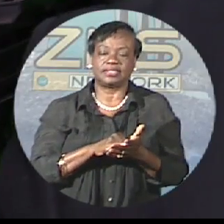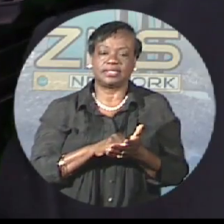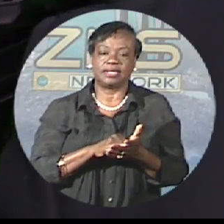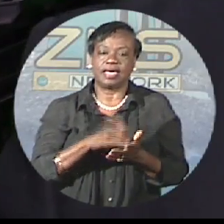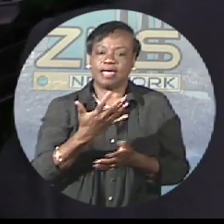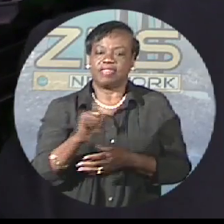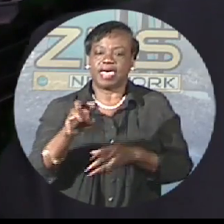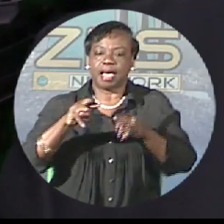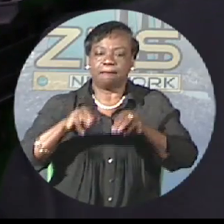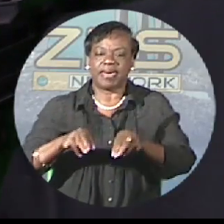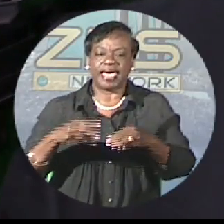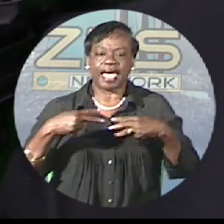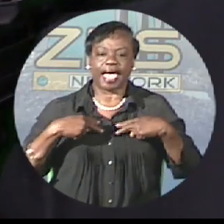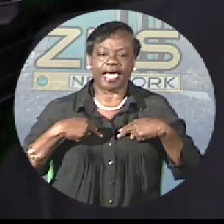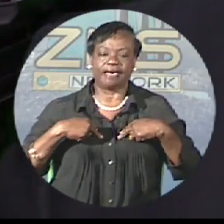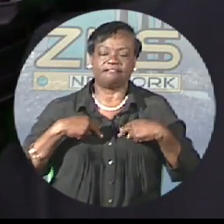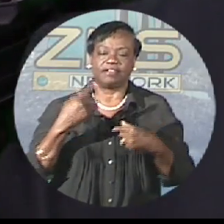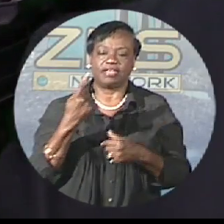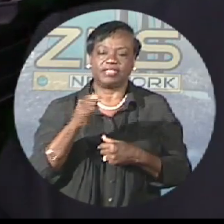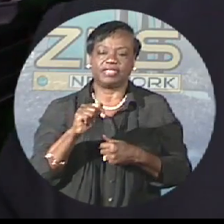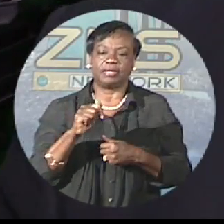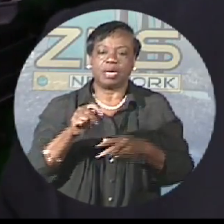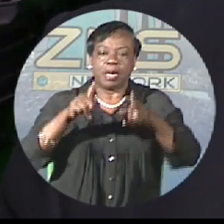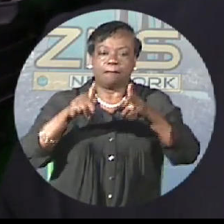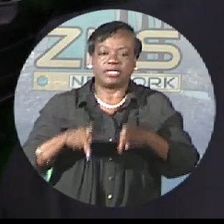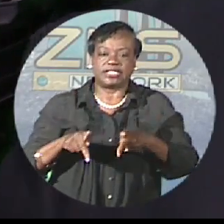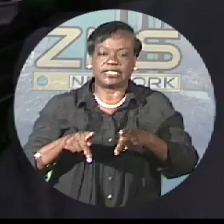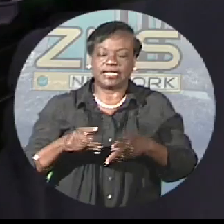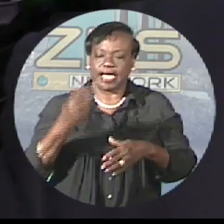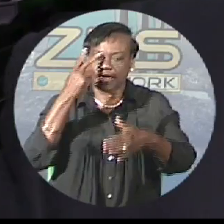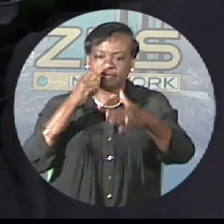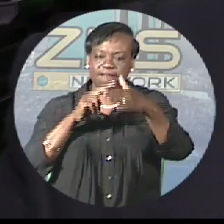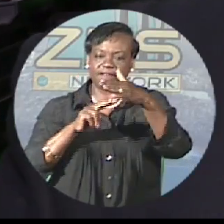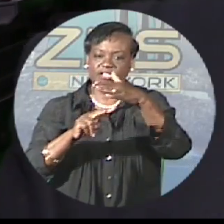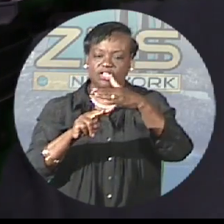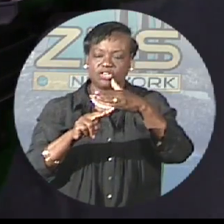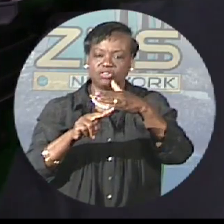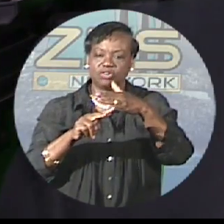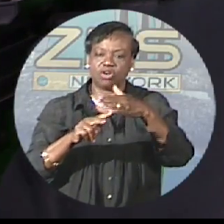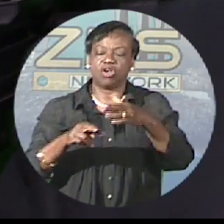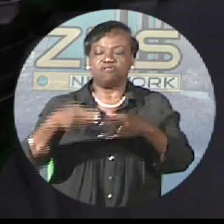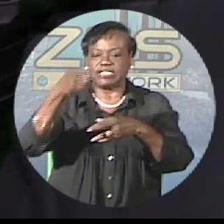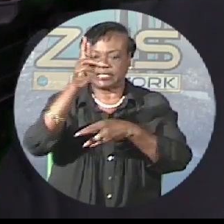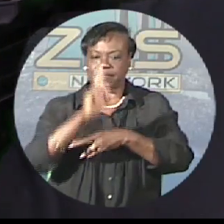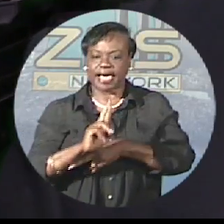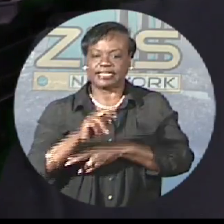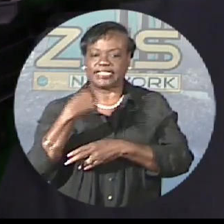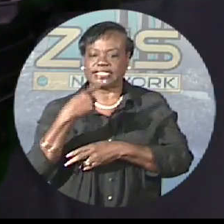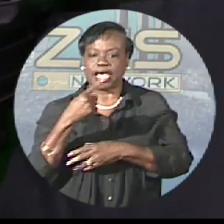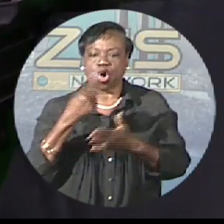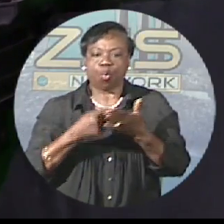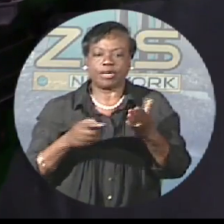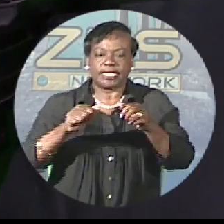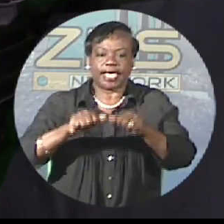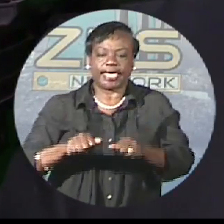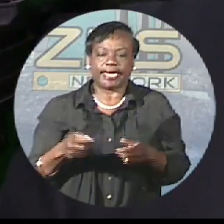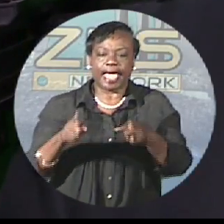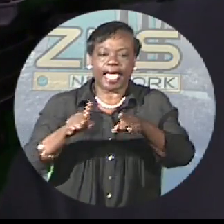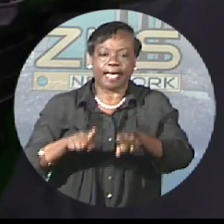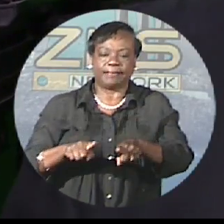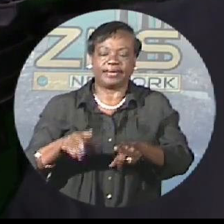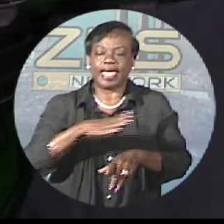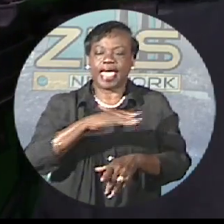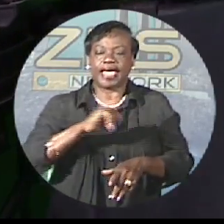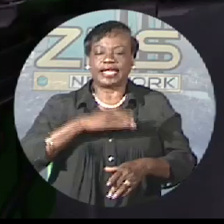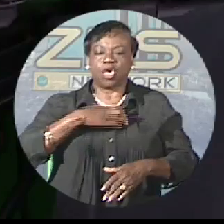they might have the possibility of the vision in respect of saying what can happen, and I wish them all